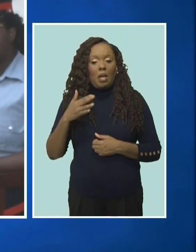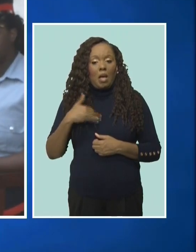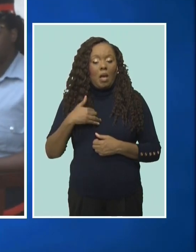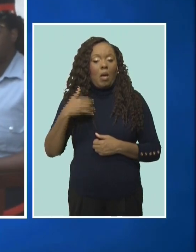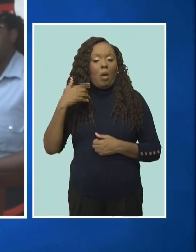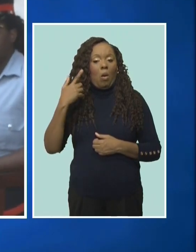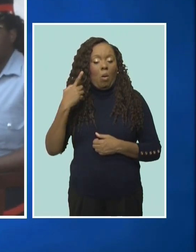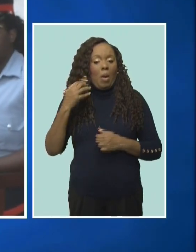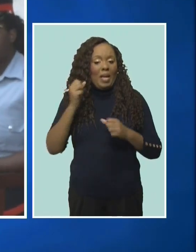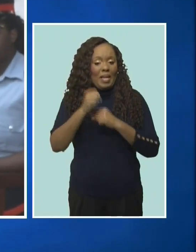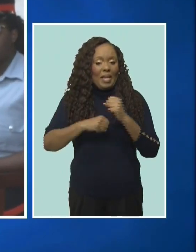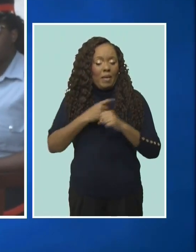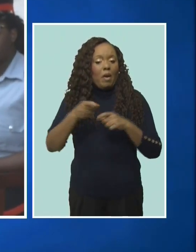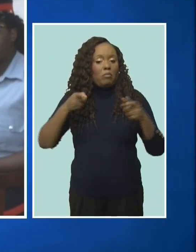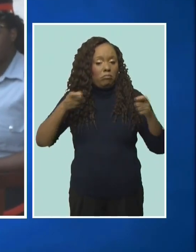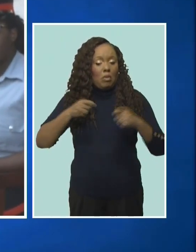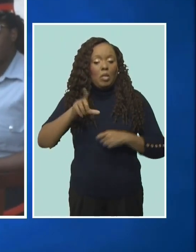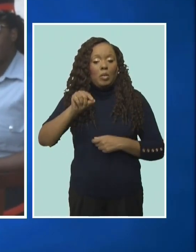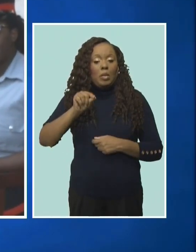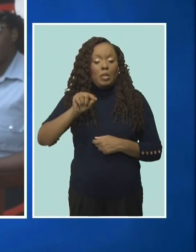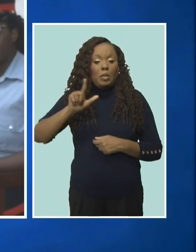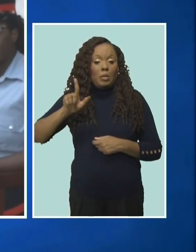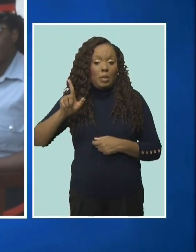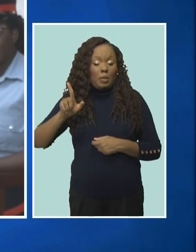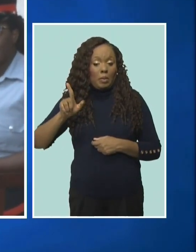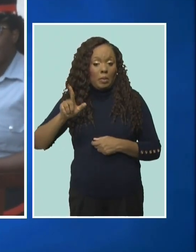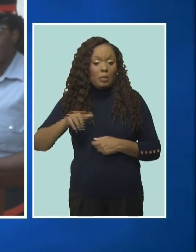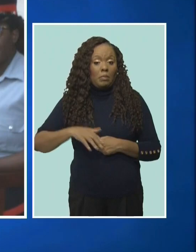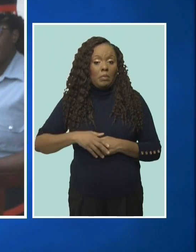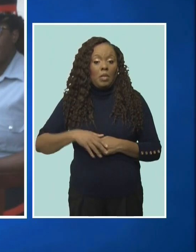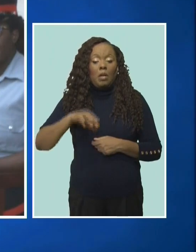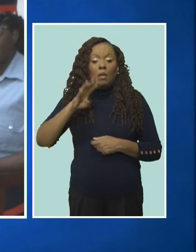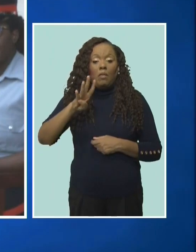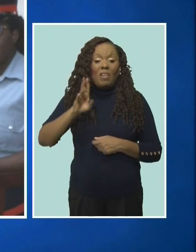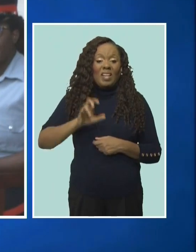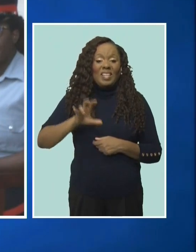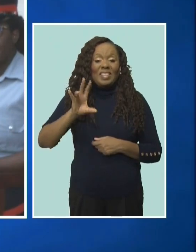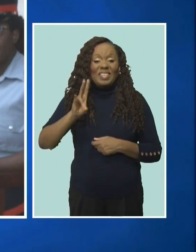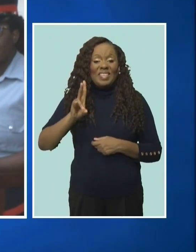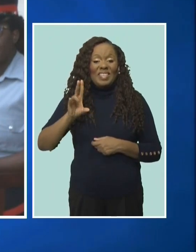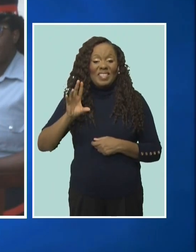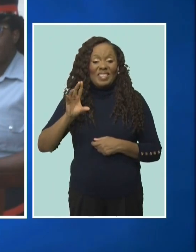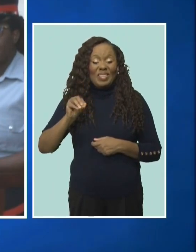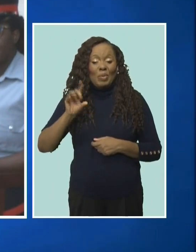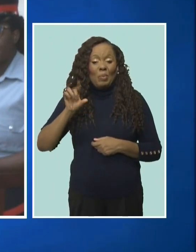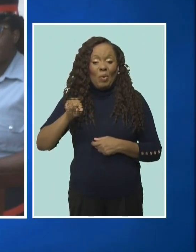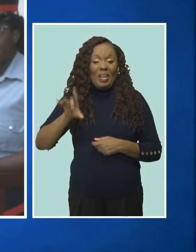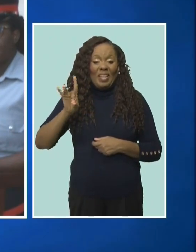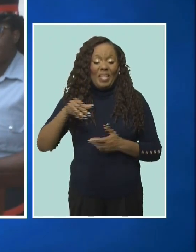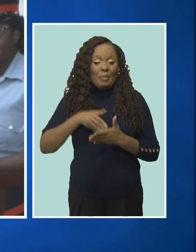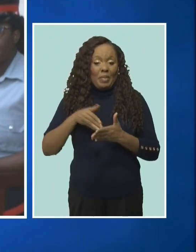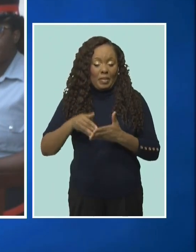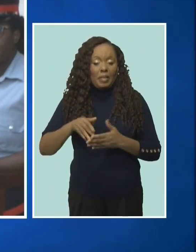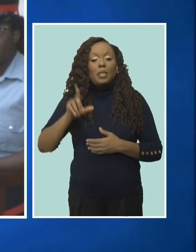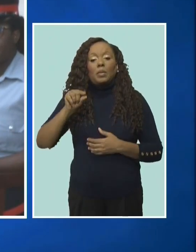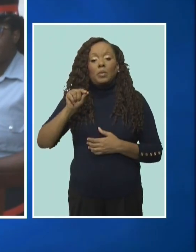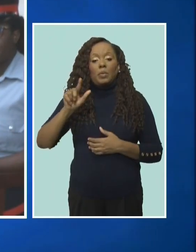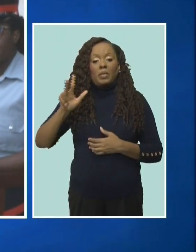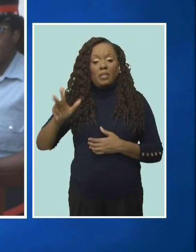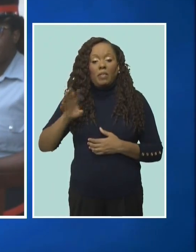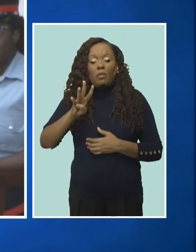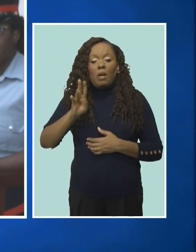governance. In 2021, Mr. President, that amount was $417.8 million. In 2023,